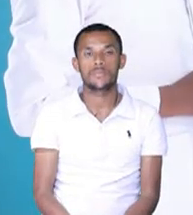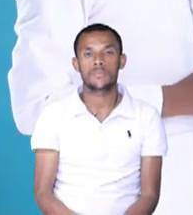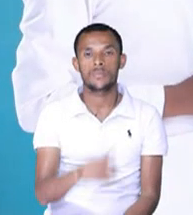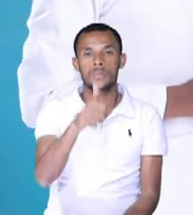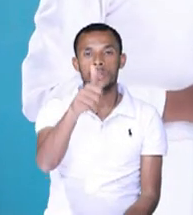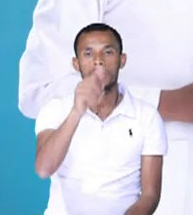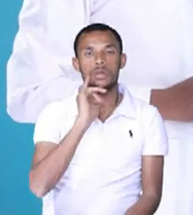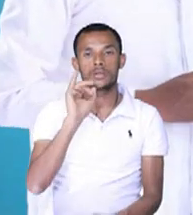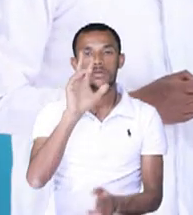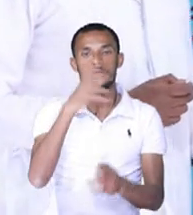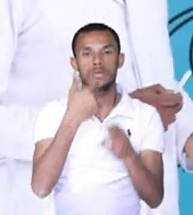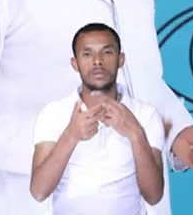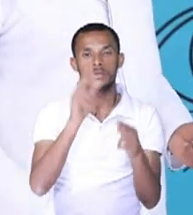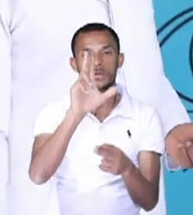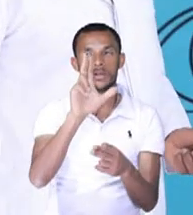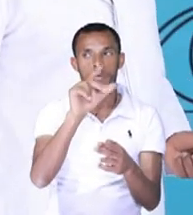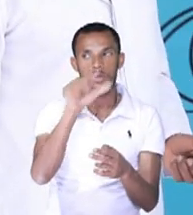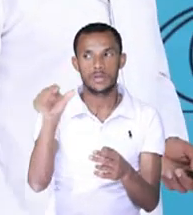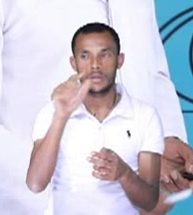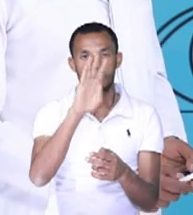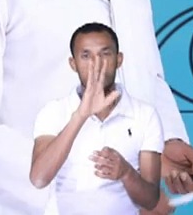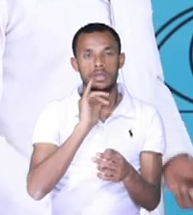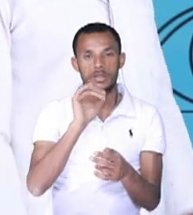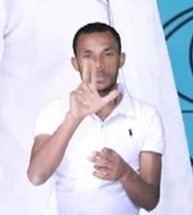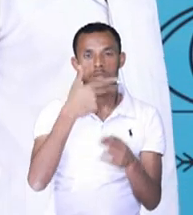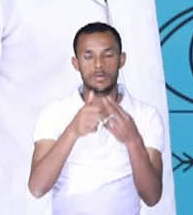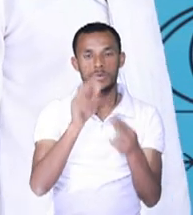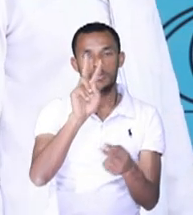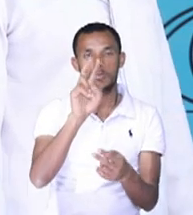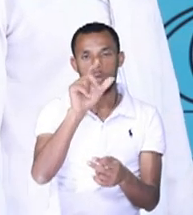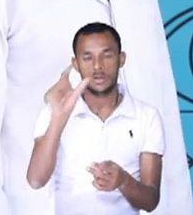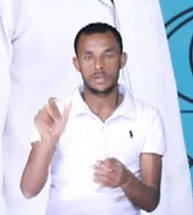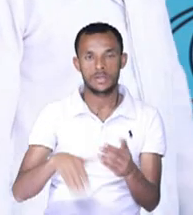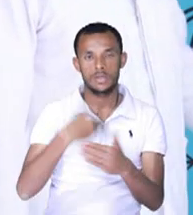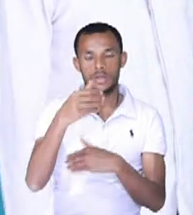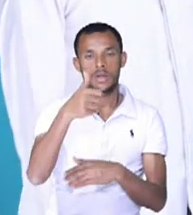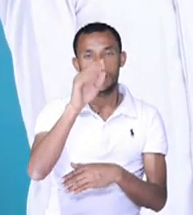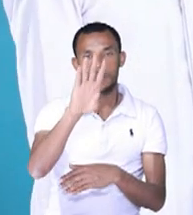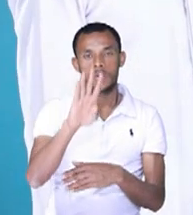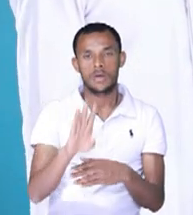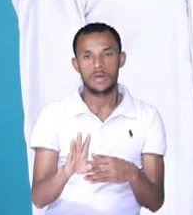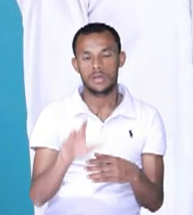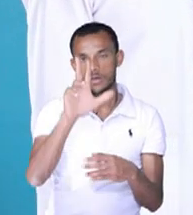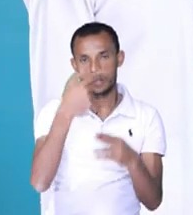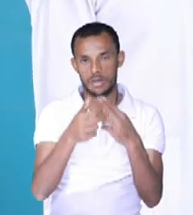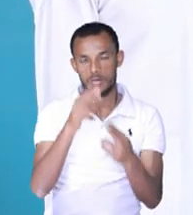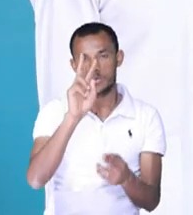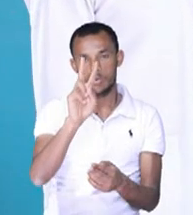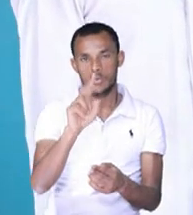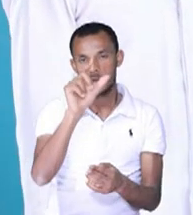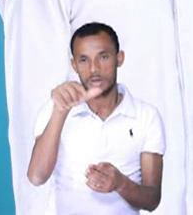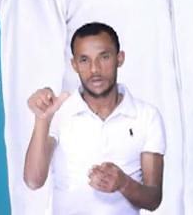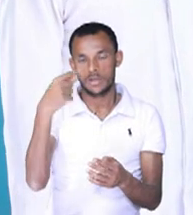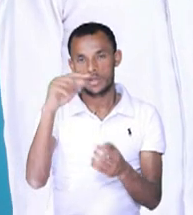A is a 3 by 3 matrix and B is 3 by 2 matrix. Then AB it will have a 3 by 2 matrix. Then